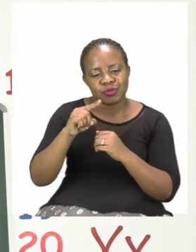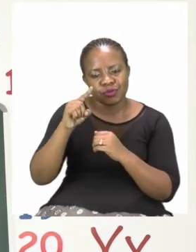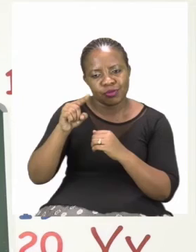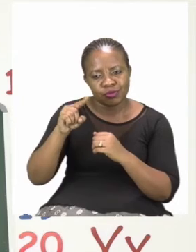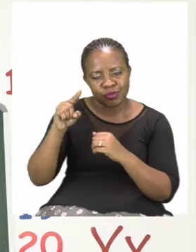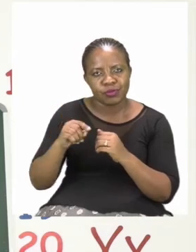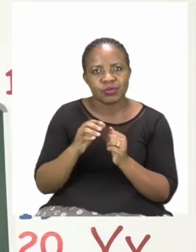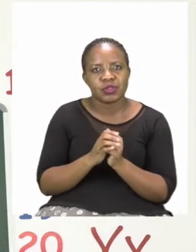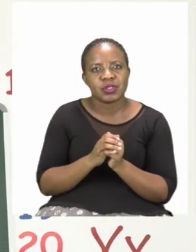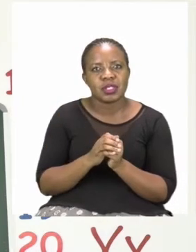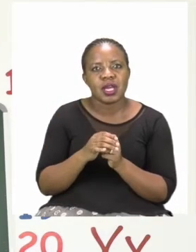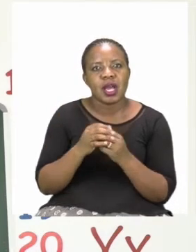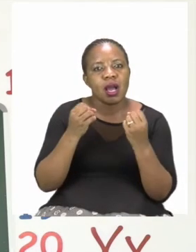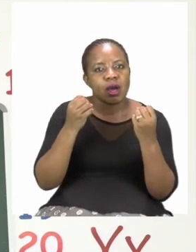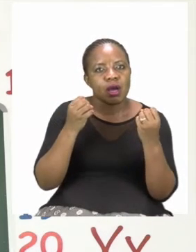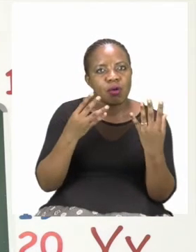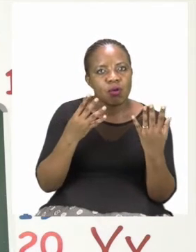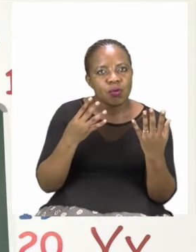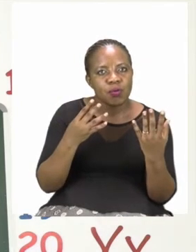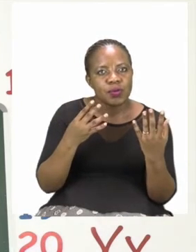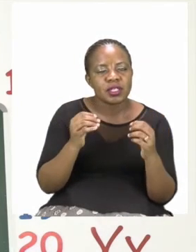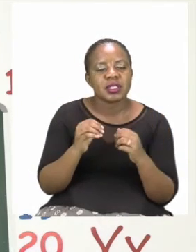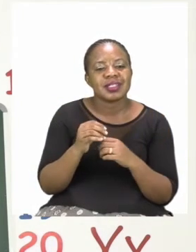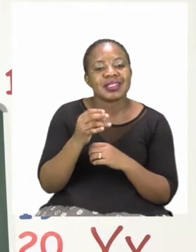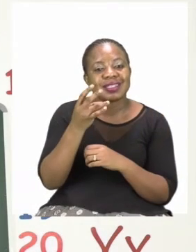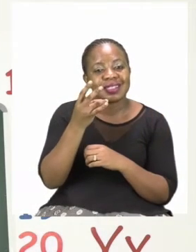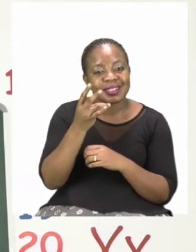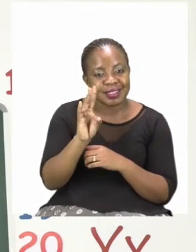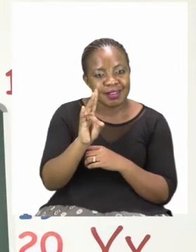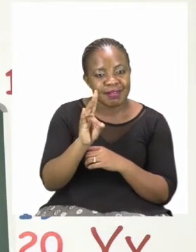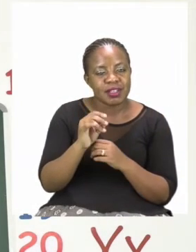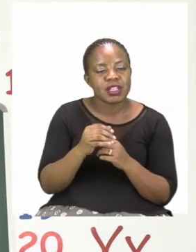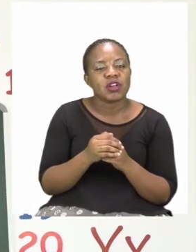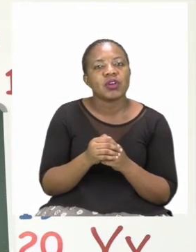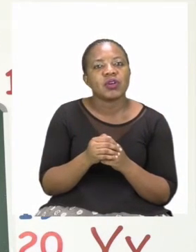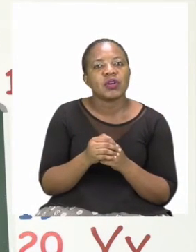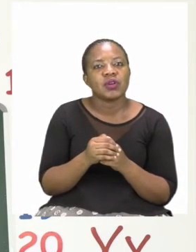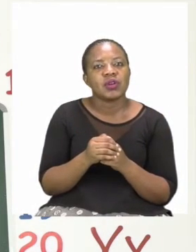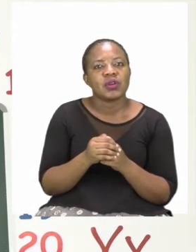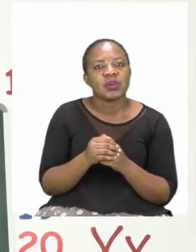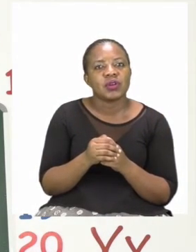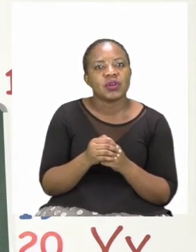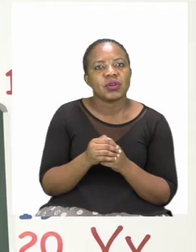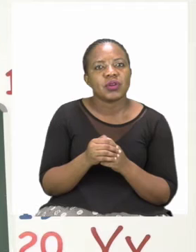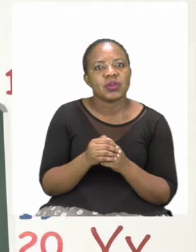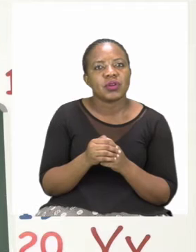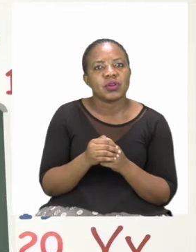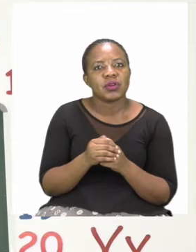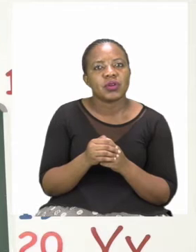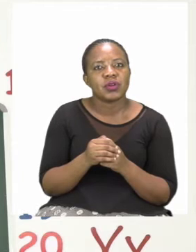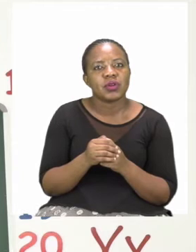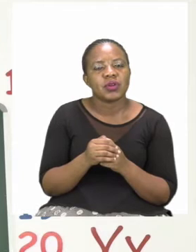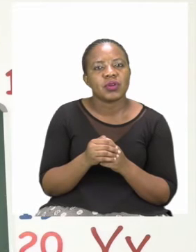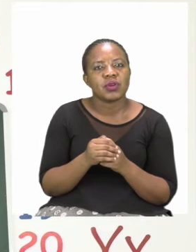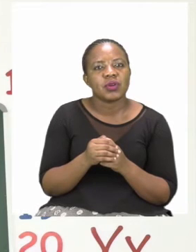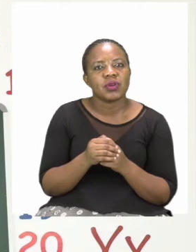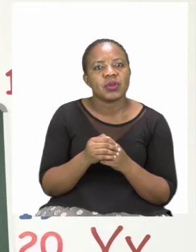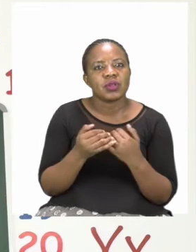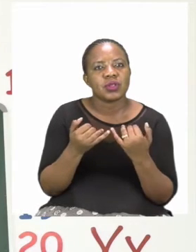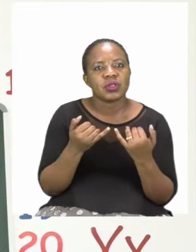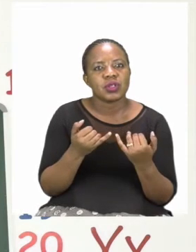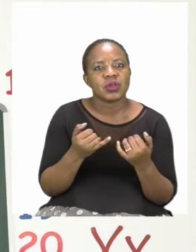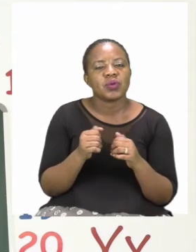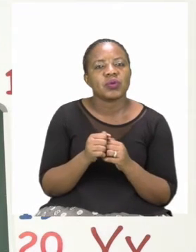here, counting on from the next number to 7, which is 8. Let's go and we cross out as we